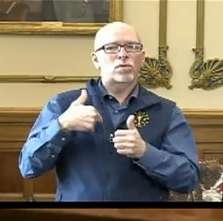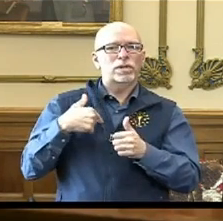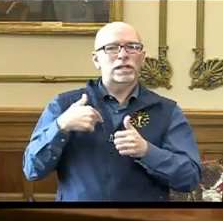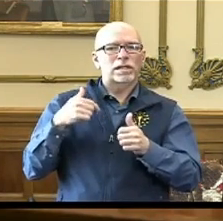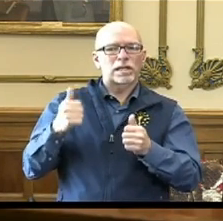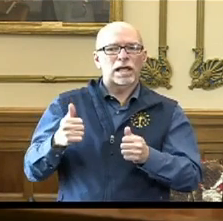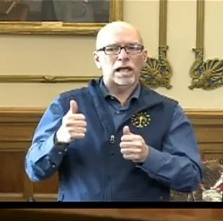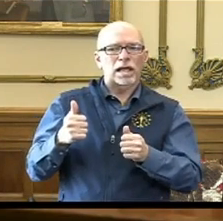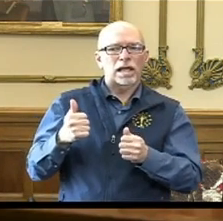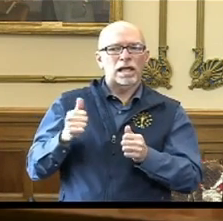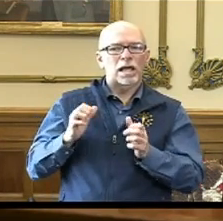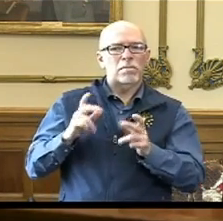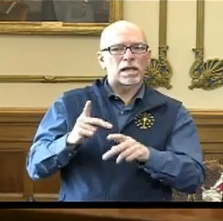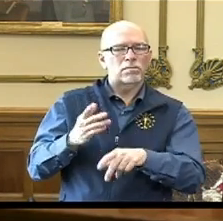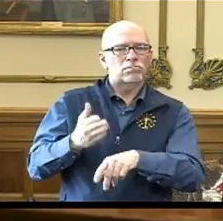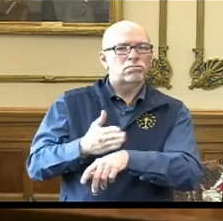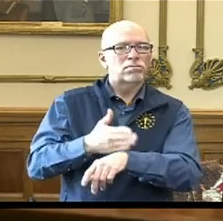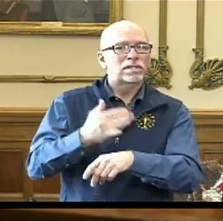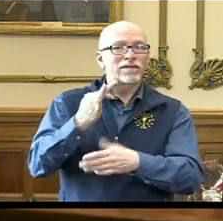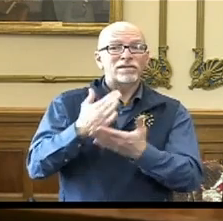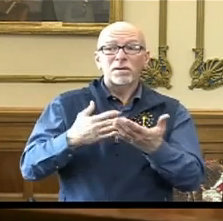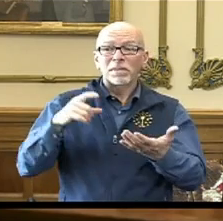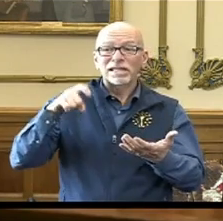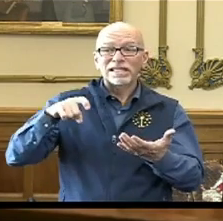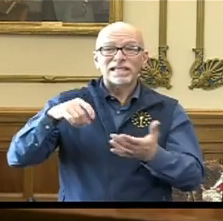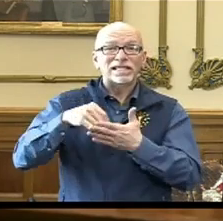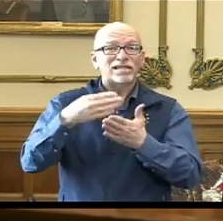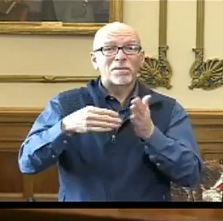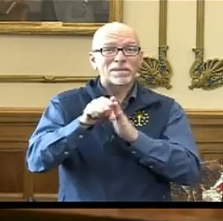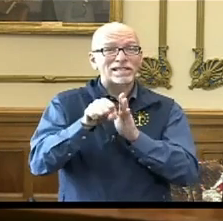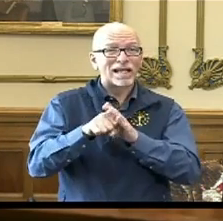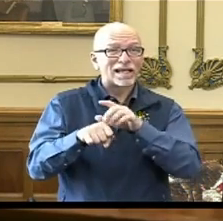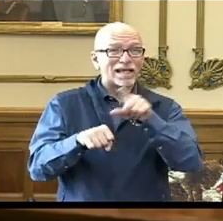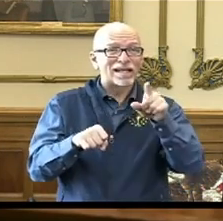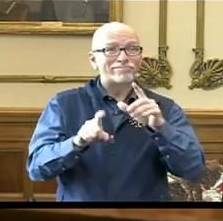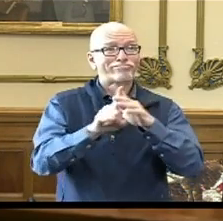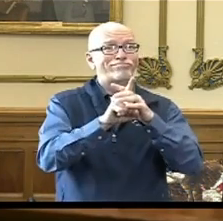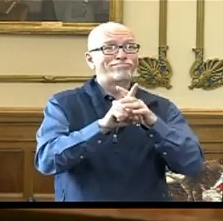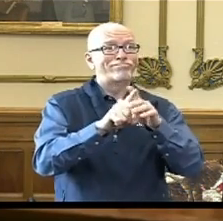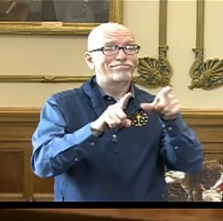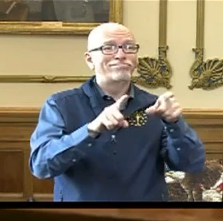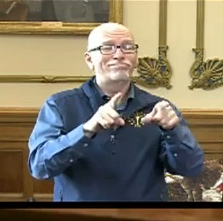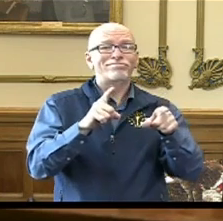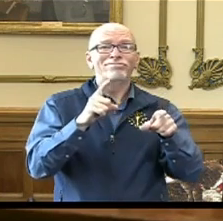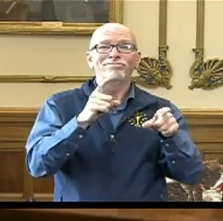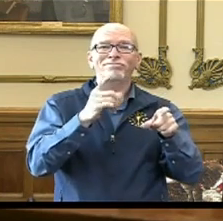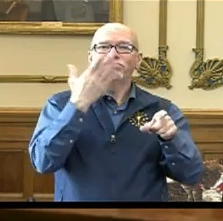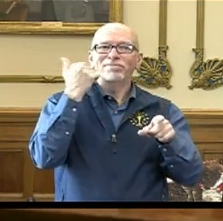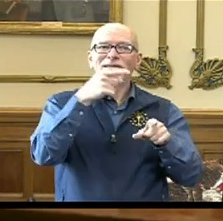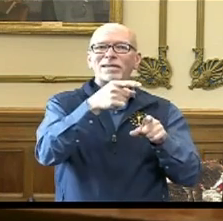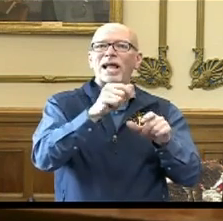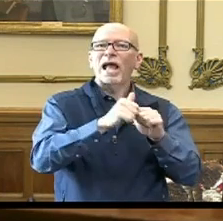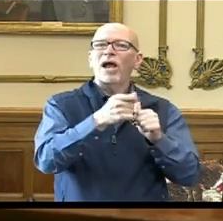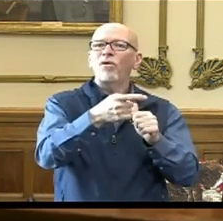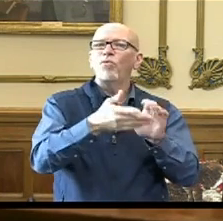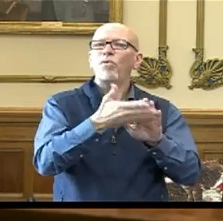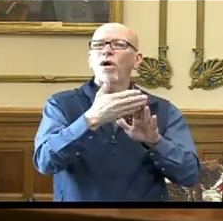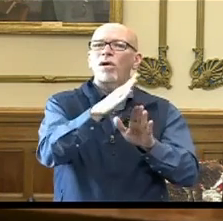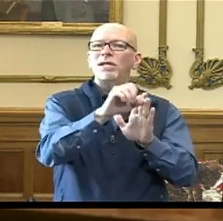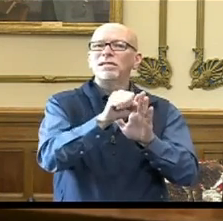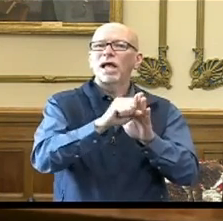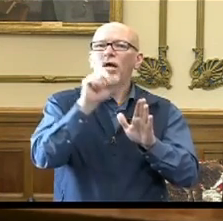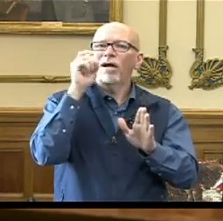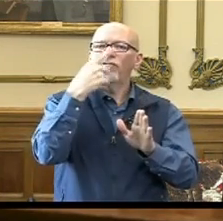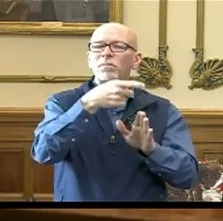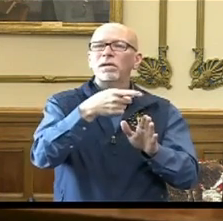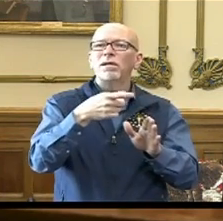that if in fact some of the needs in certain states arise from the way they run their state governments?